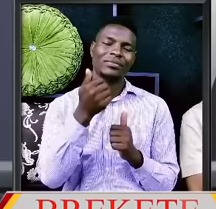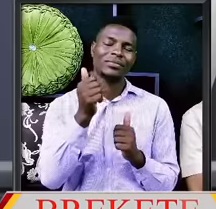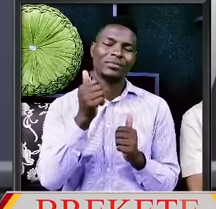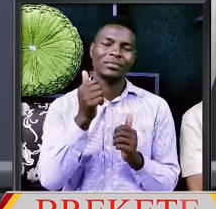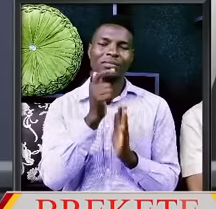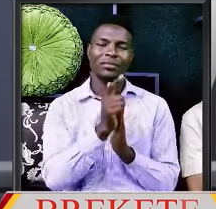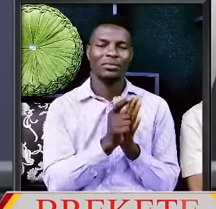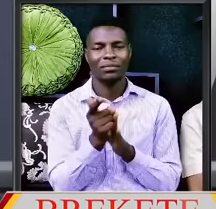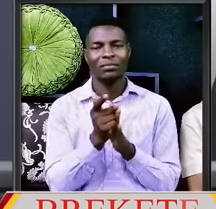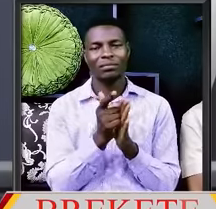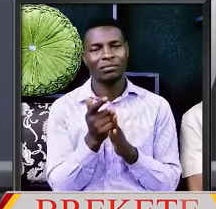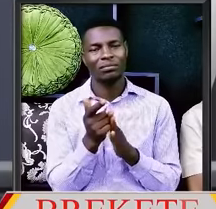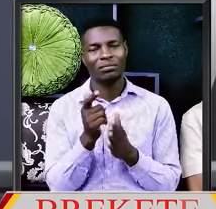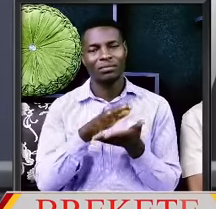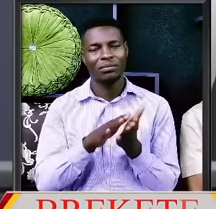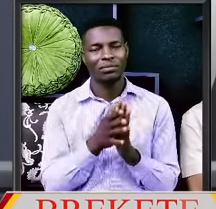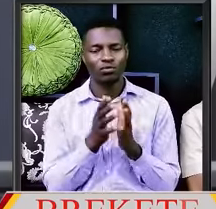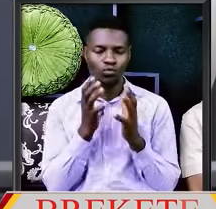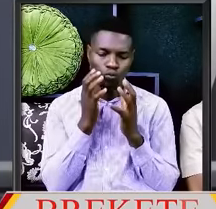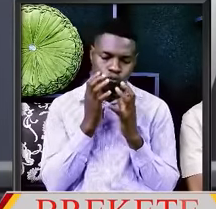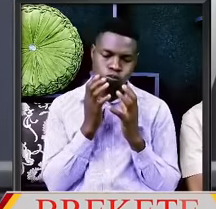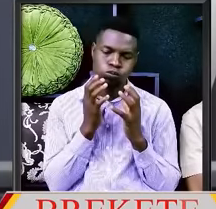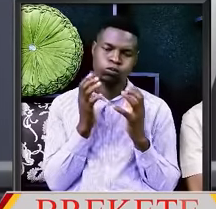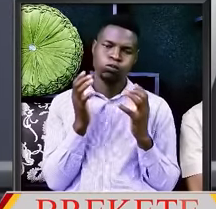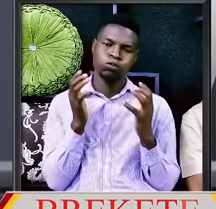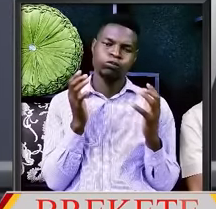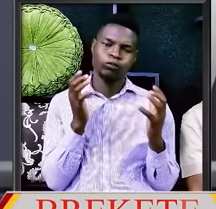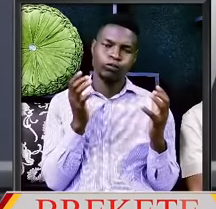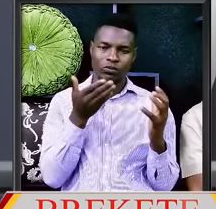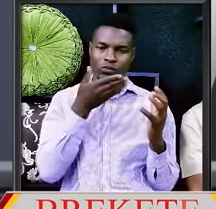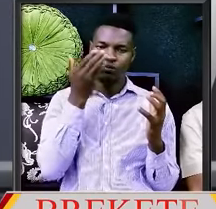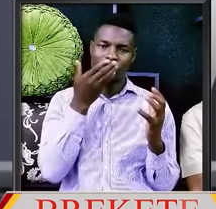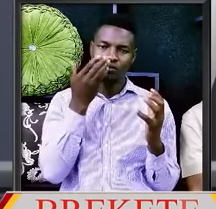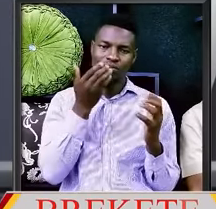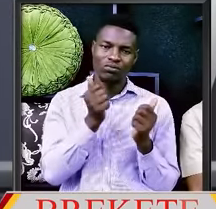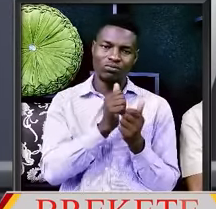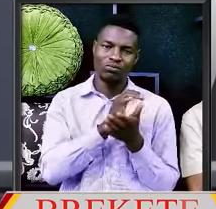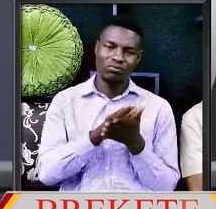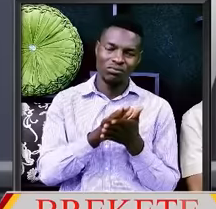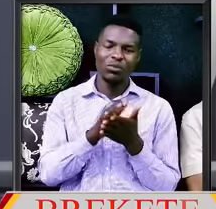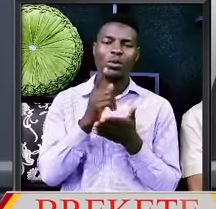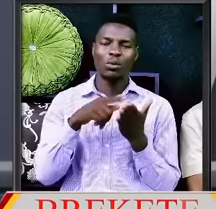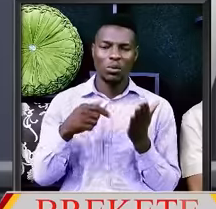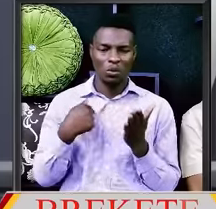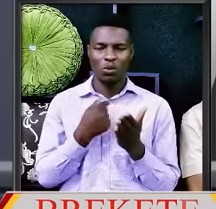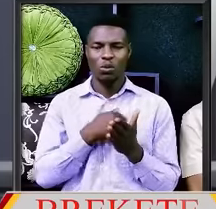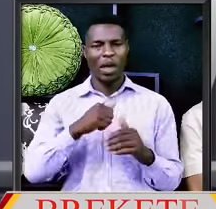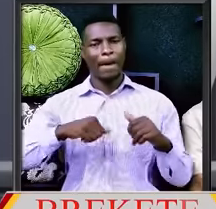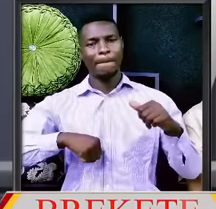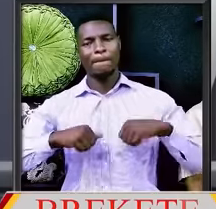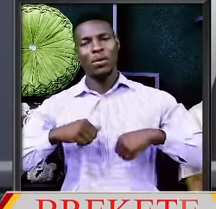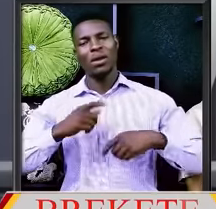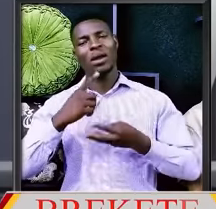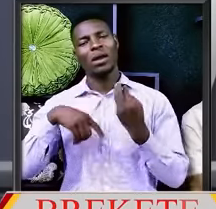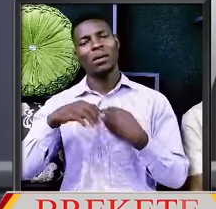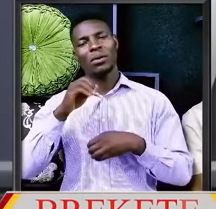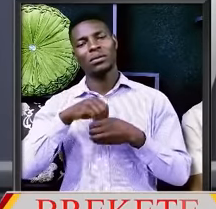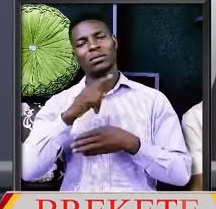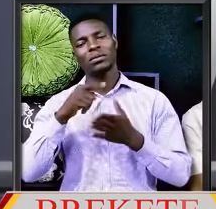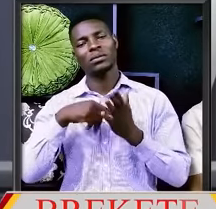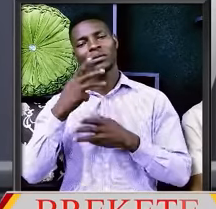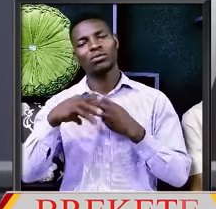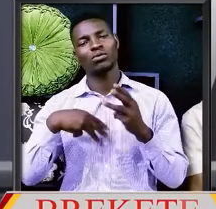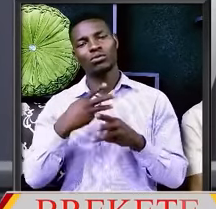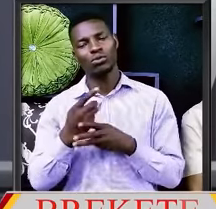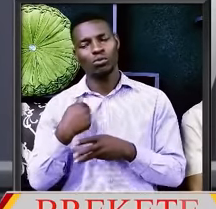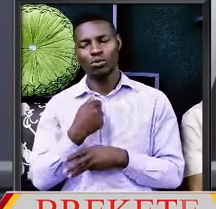would they take the brag about in this world? If they tell Mohbad say he no go